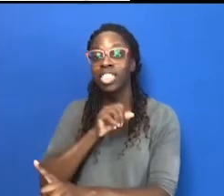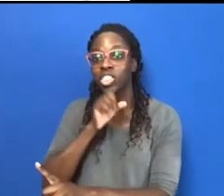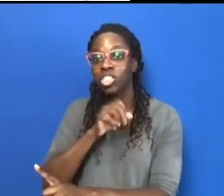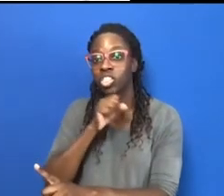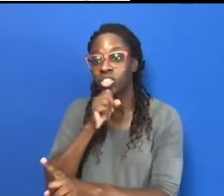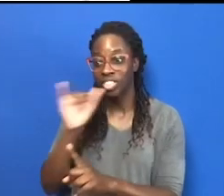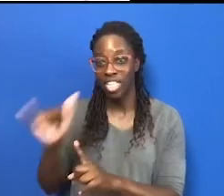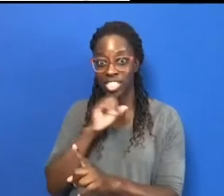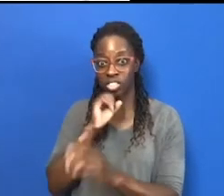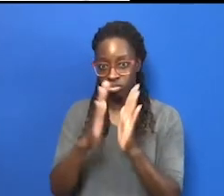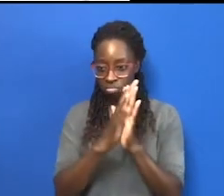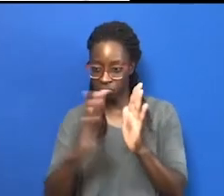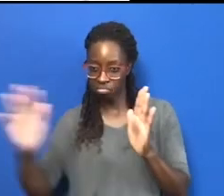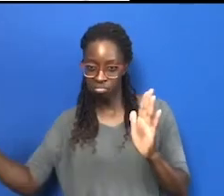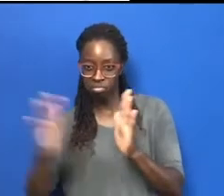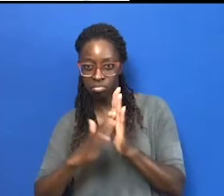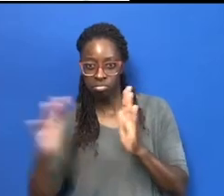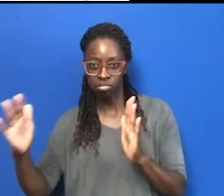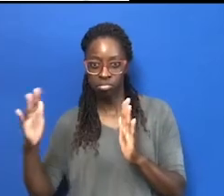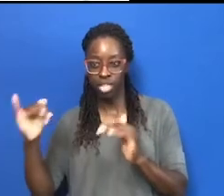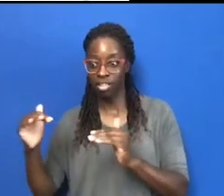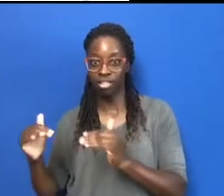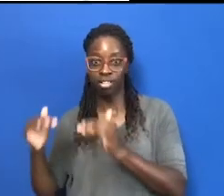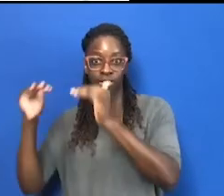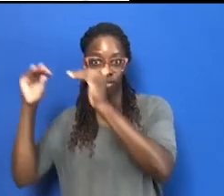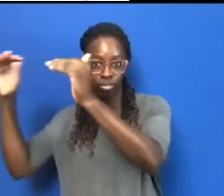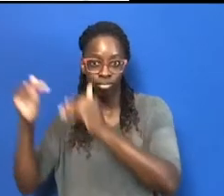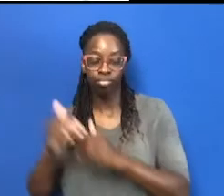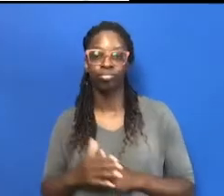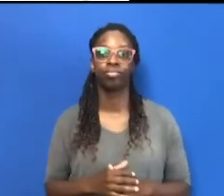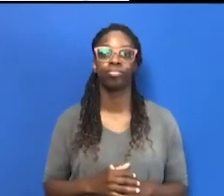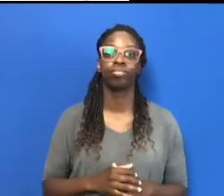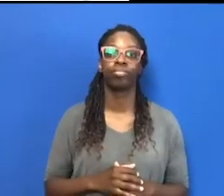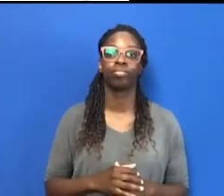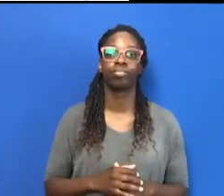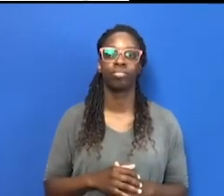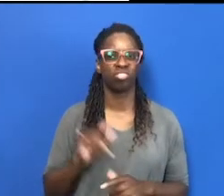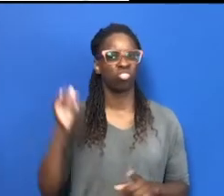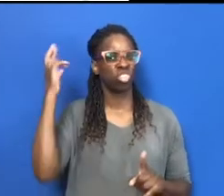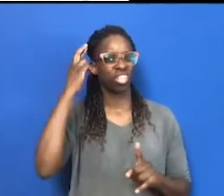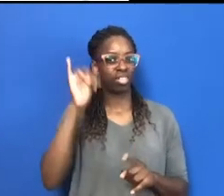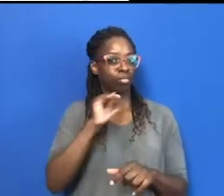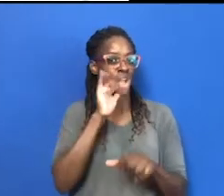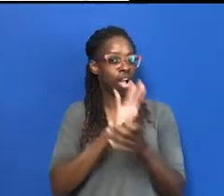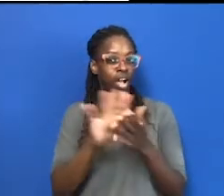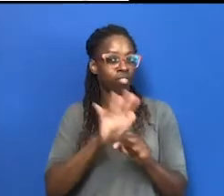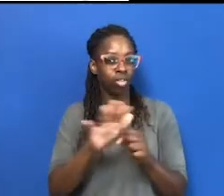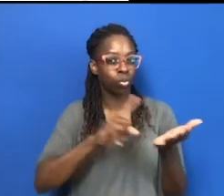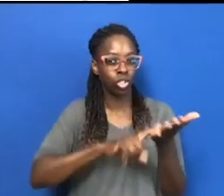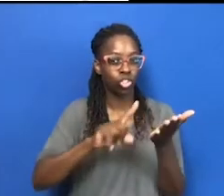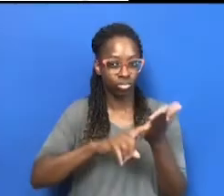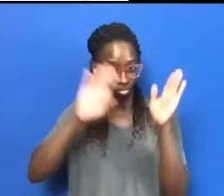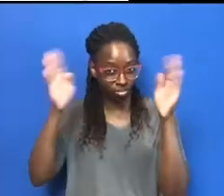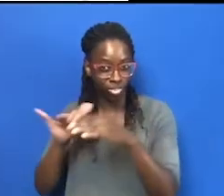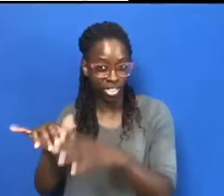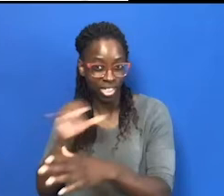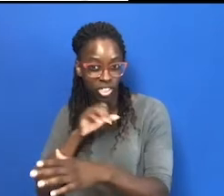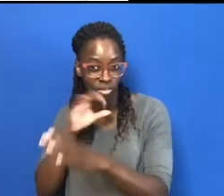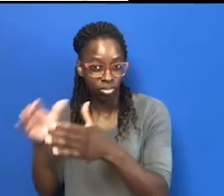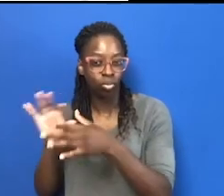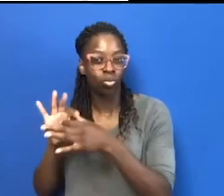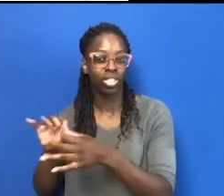suggested, scant research evidence around engineering and technology for this age range, that being birth to